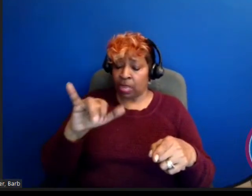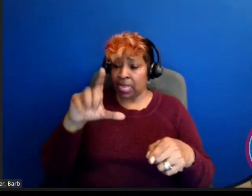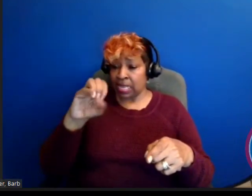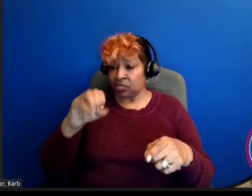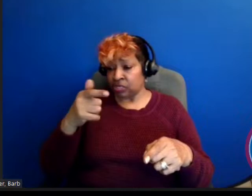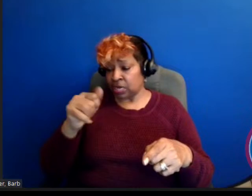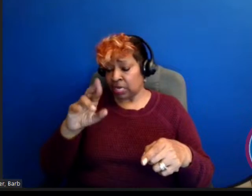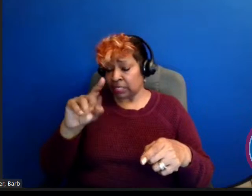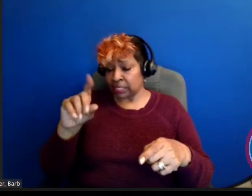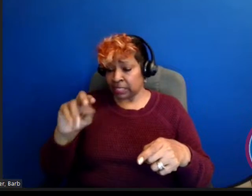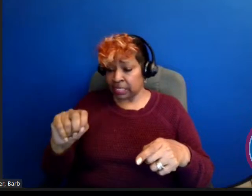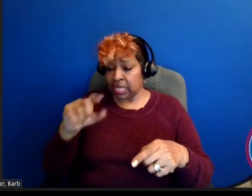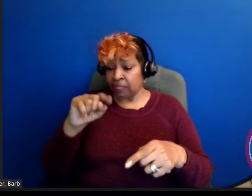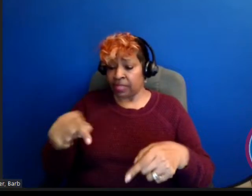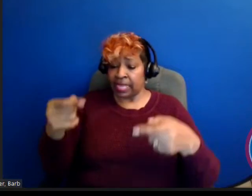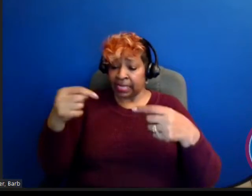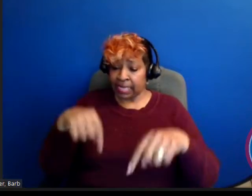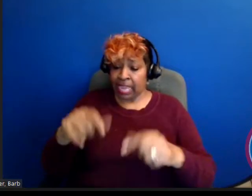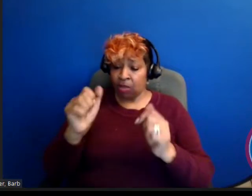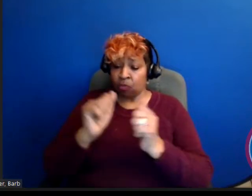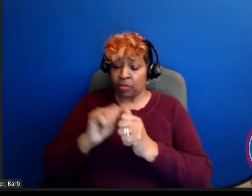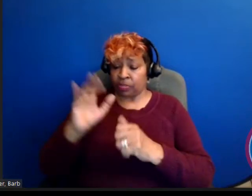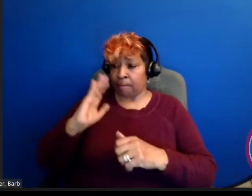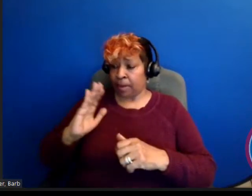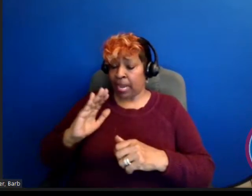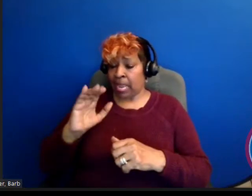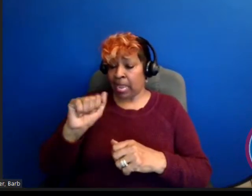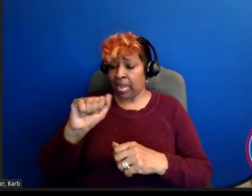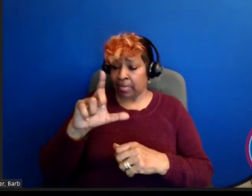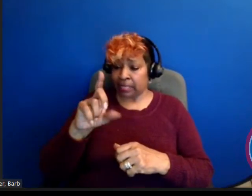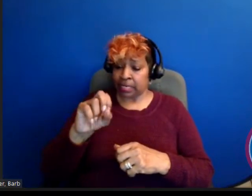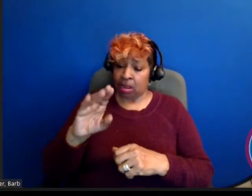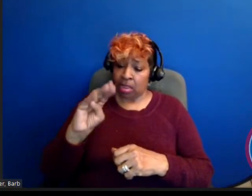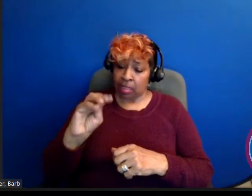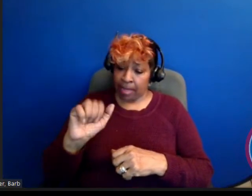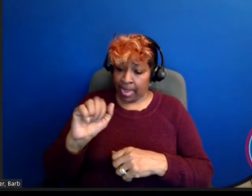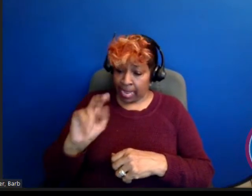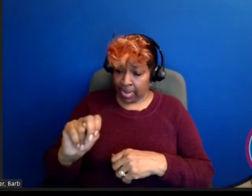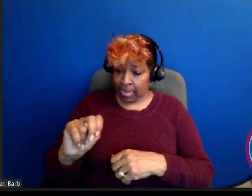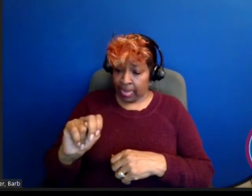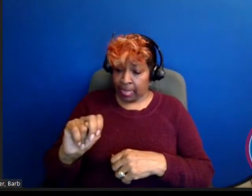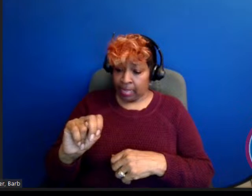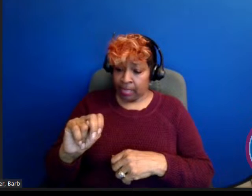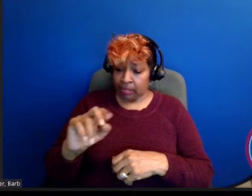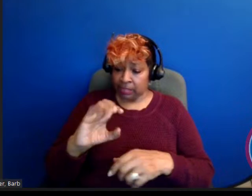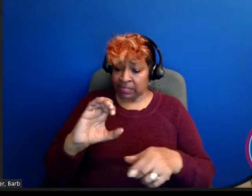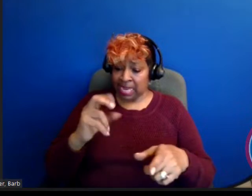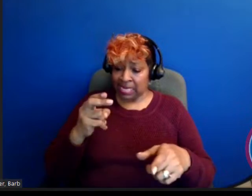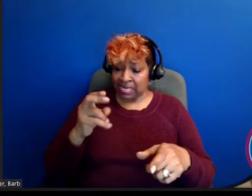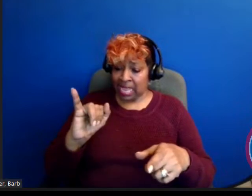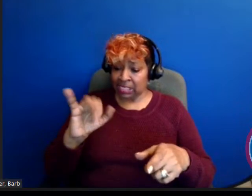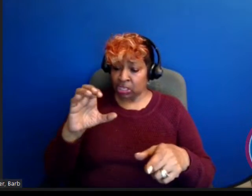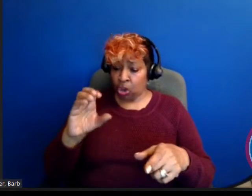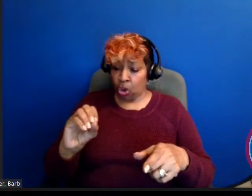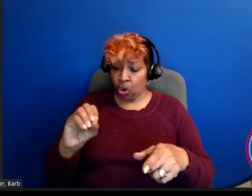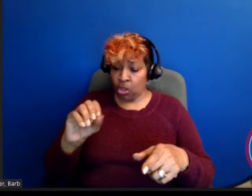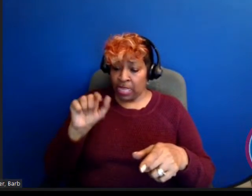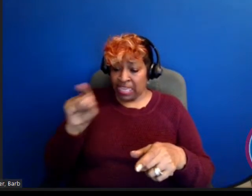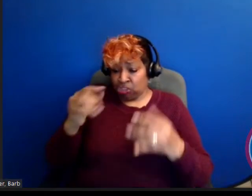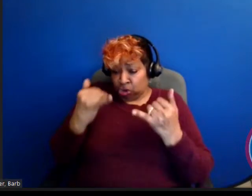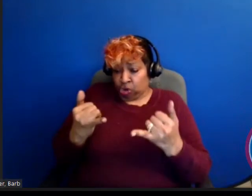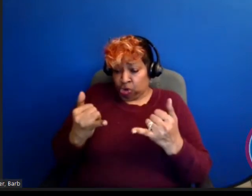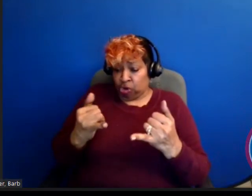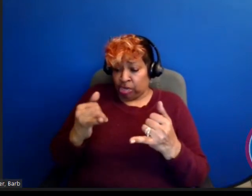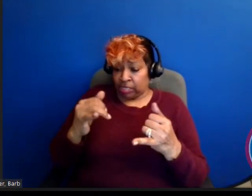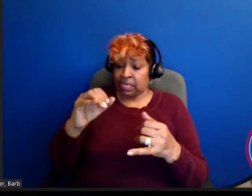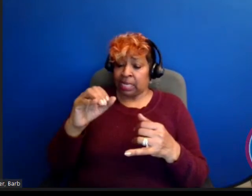which came about actually with the prior alderman, but Chico, the current Peter Chico is the current alderman down there now,